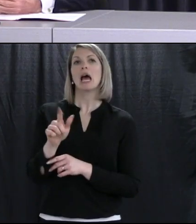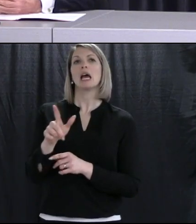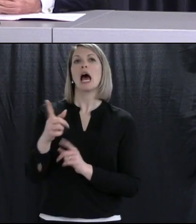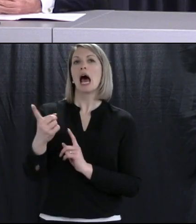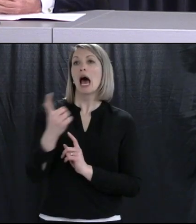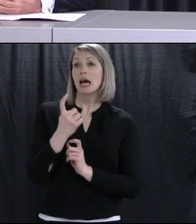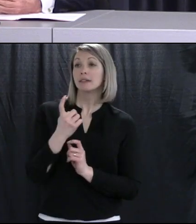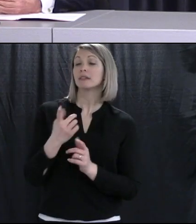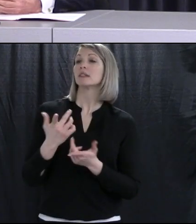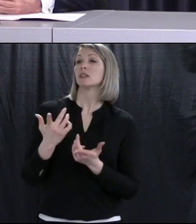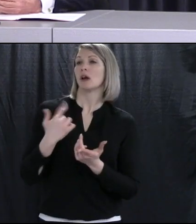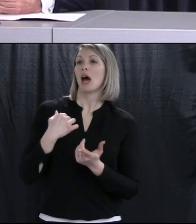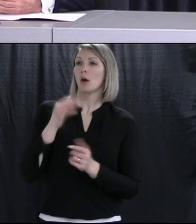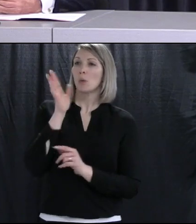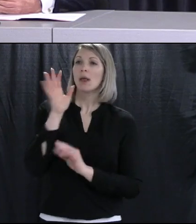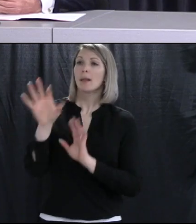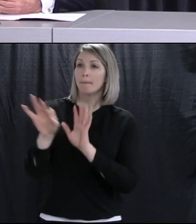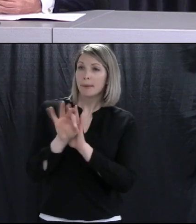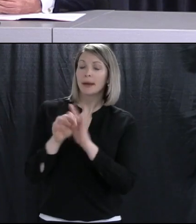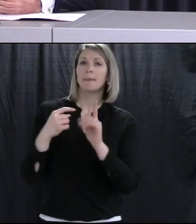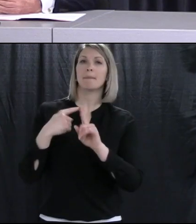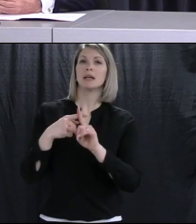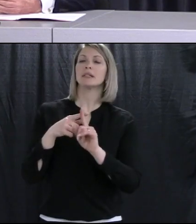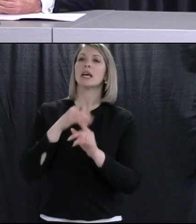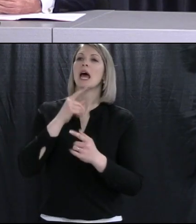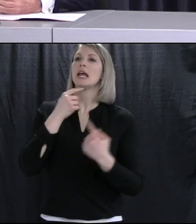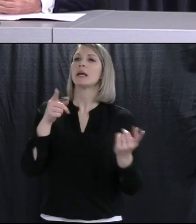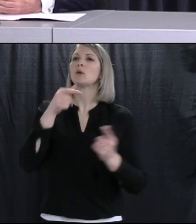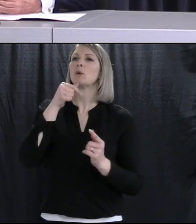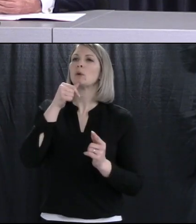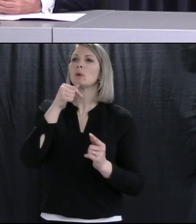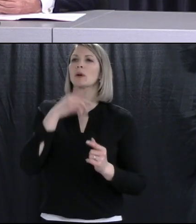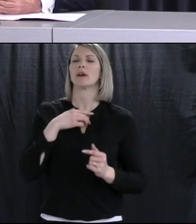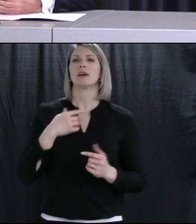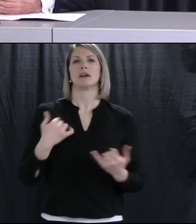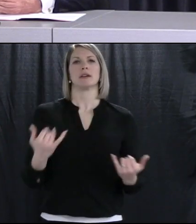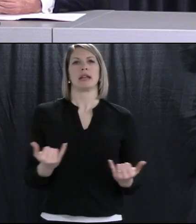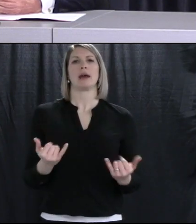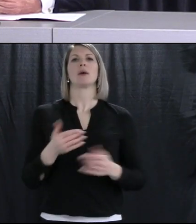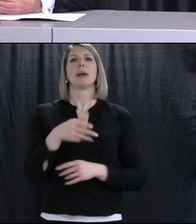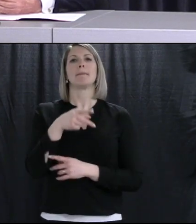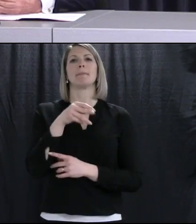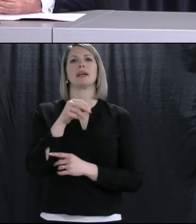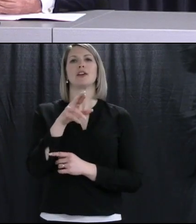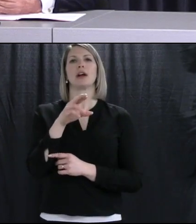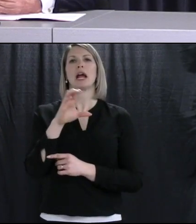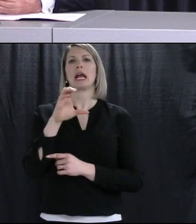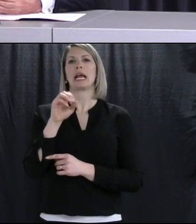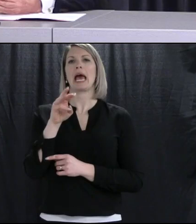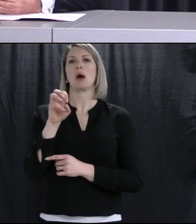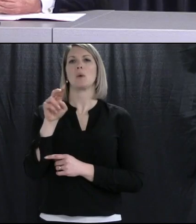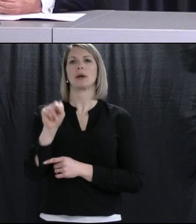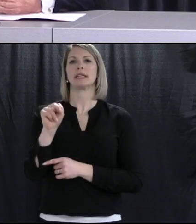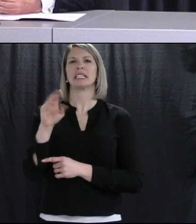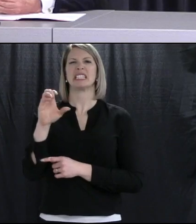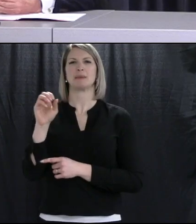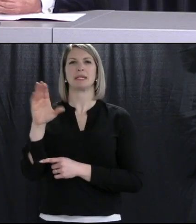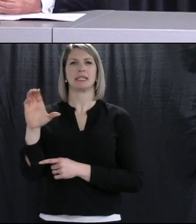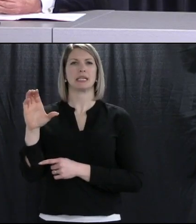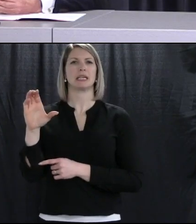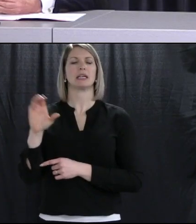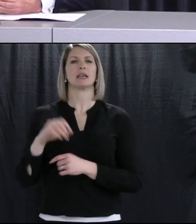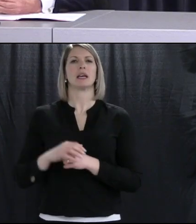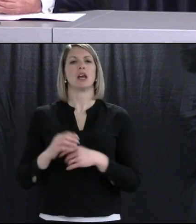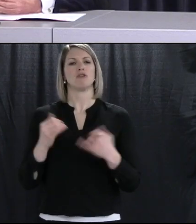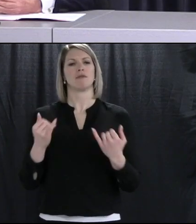represent before you ask your questions. Thank you. Peter Cowan with CBC. when you look at the provincial border in Labrador,